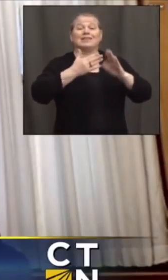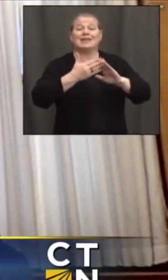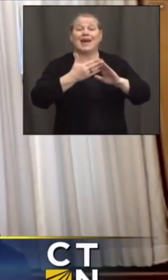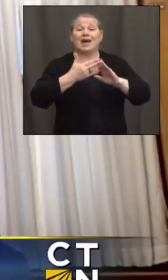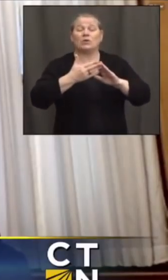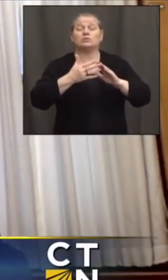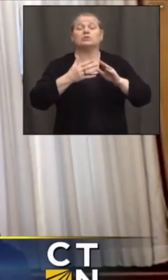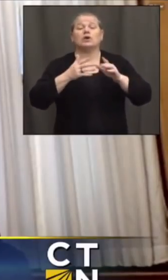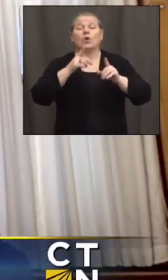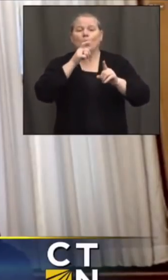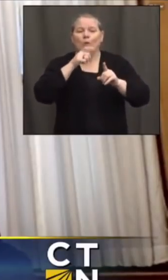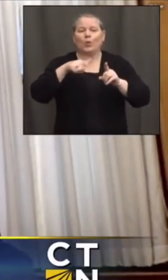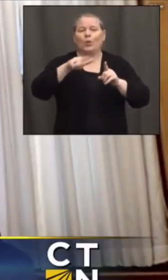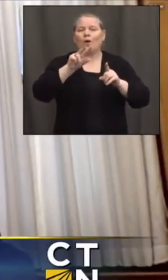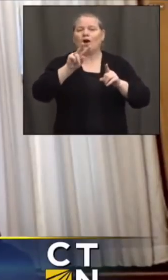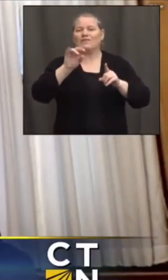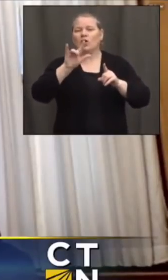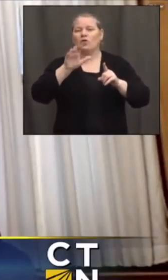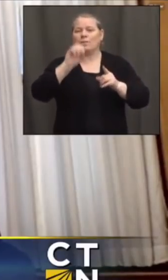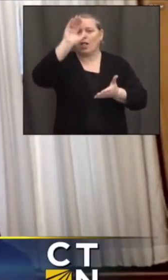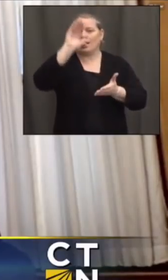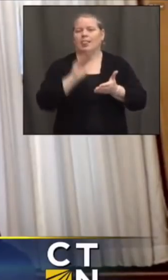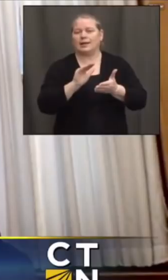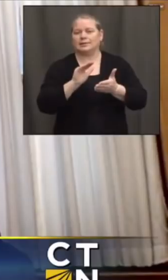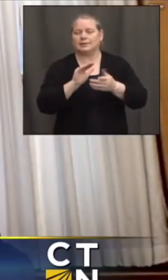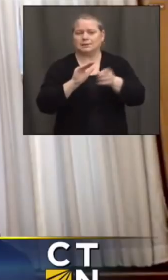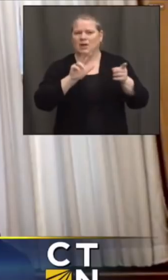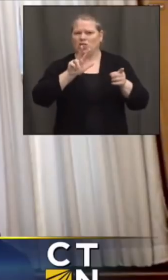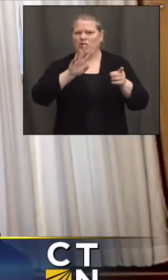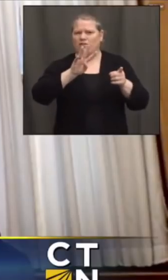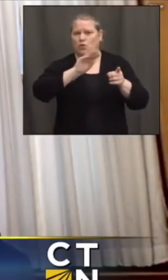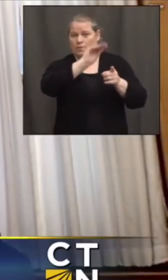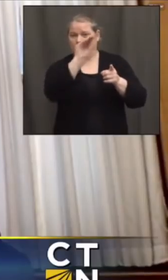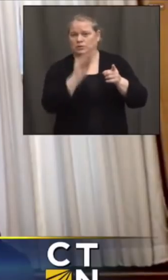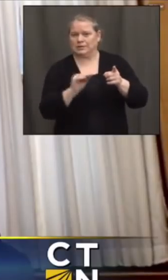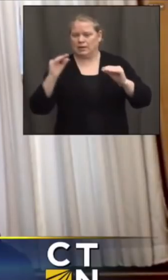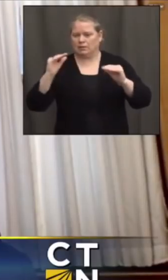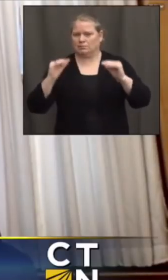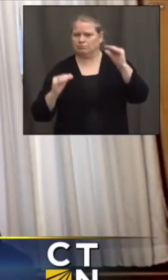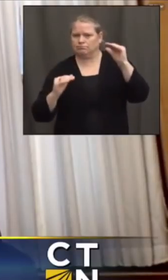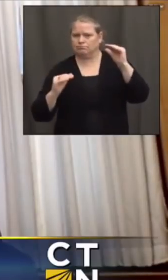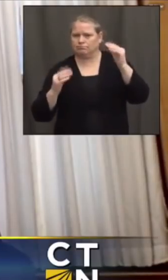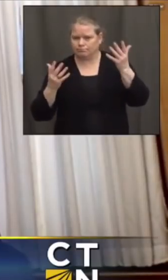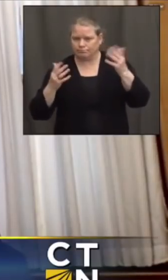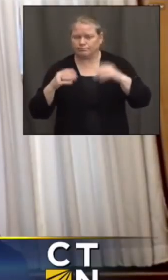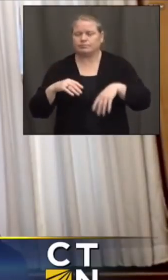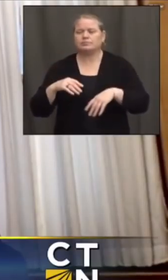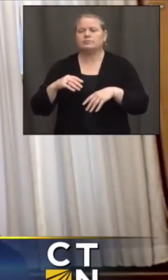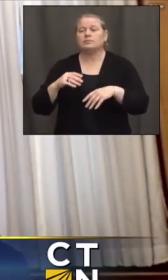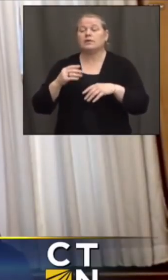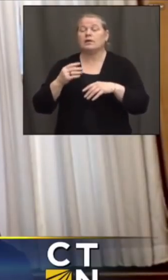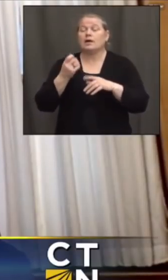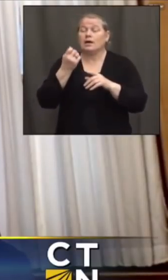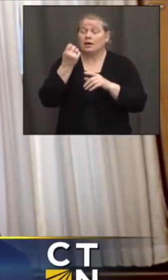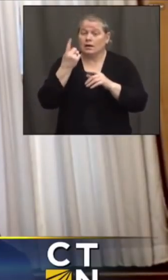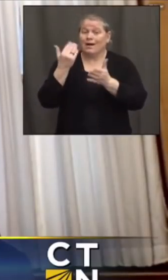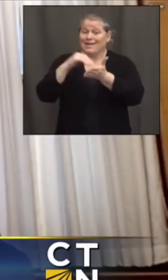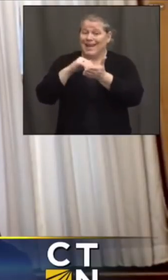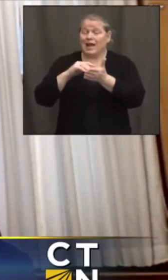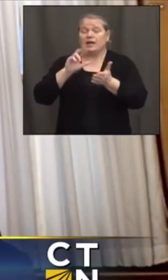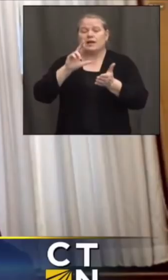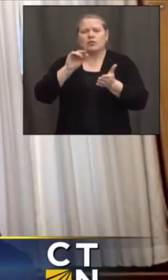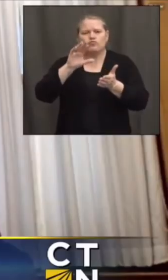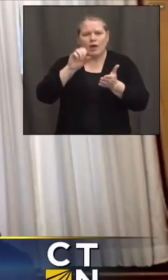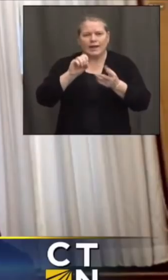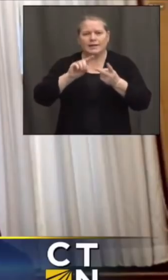less vulnerable. And so, as mentioned before, we're still working to get the data together on, race and ethnicity, but I don't think we need